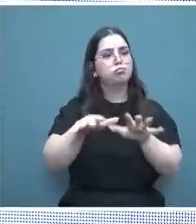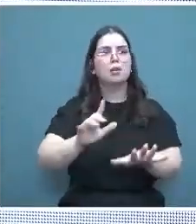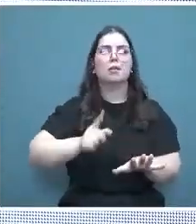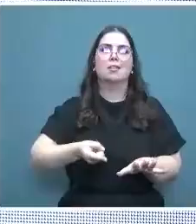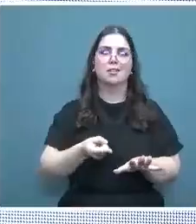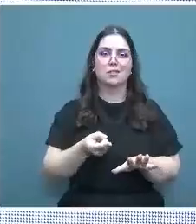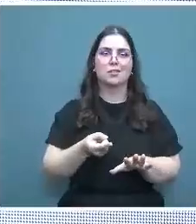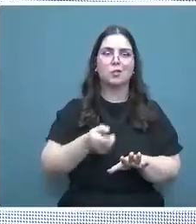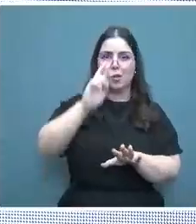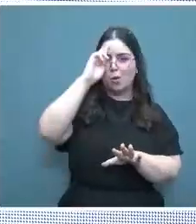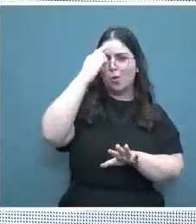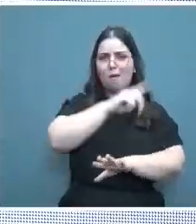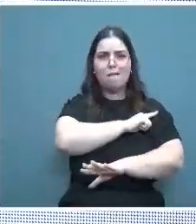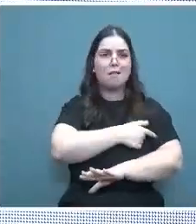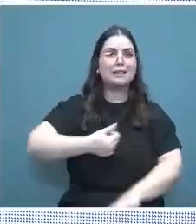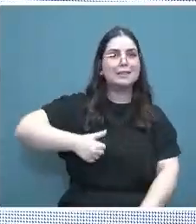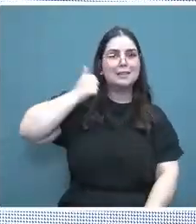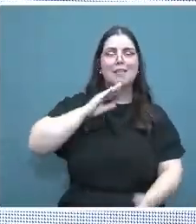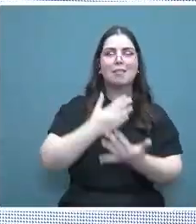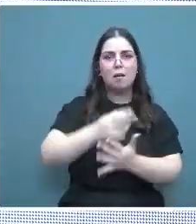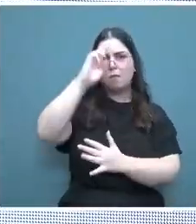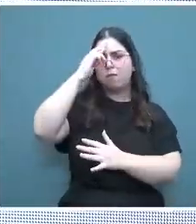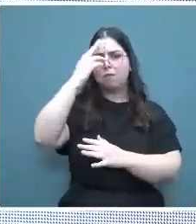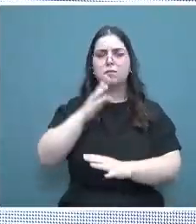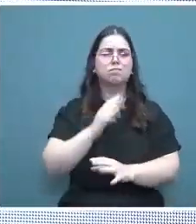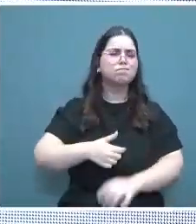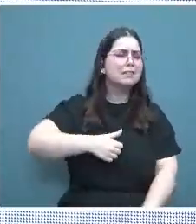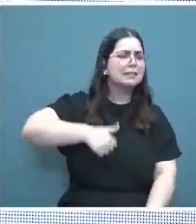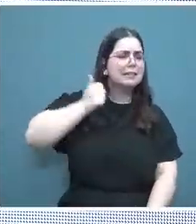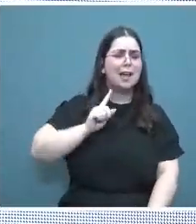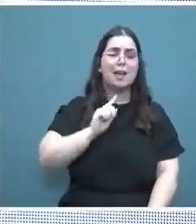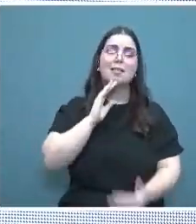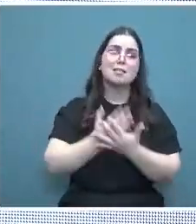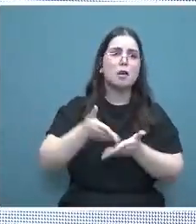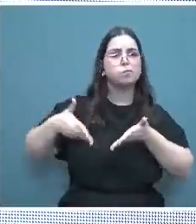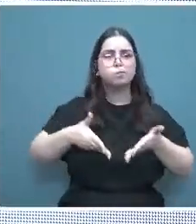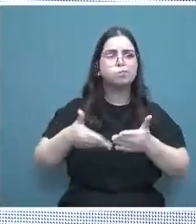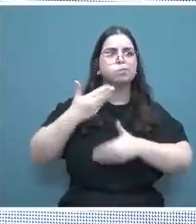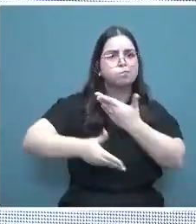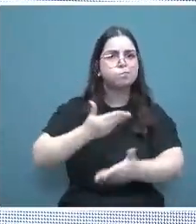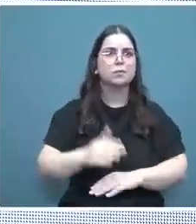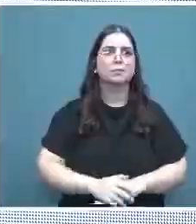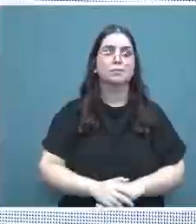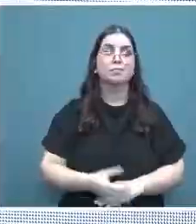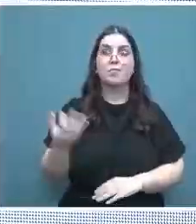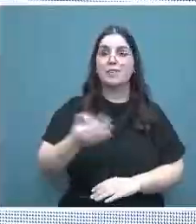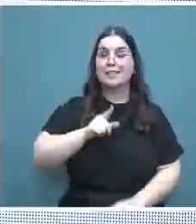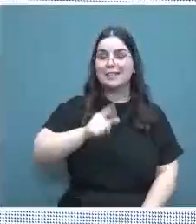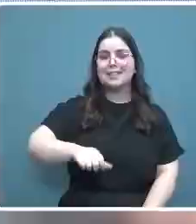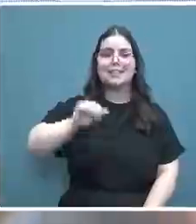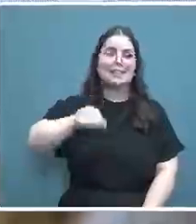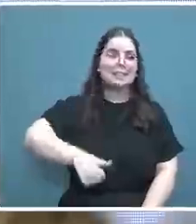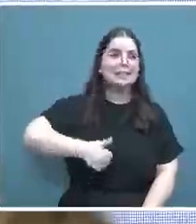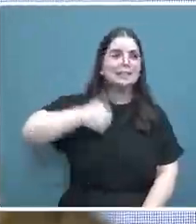that strength is fundamental, resilience is crucial to keep going. It's crucial to keep going, and I would say